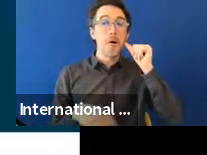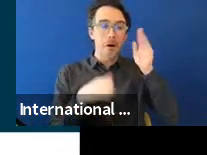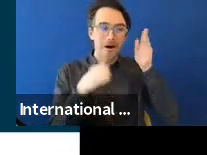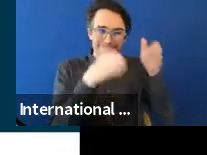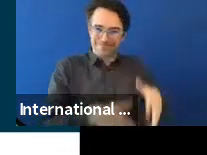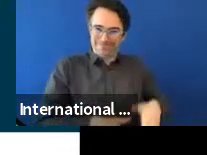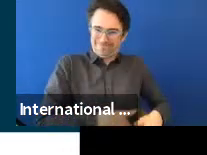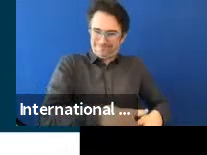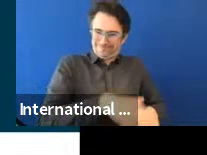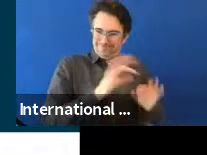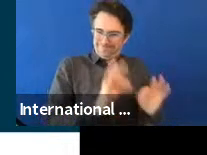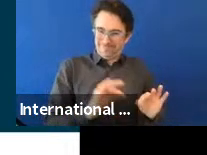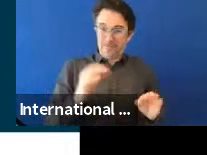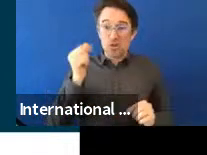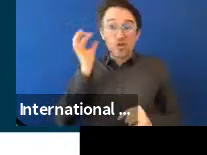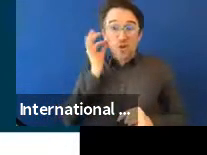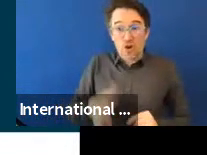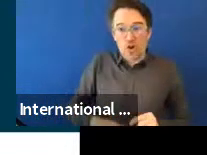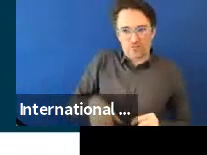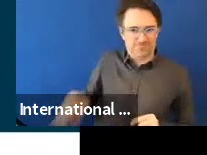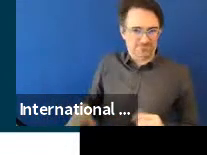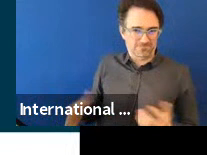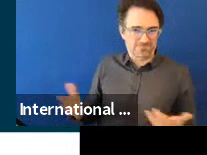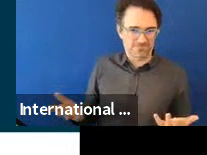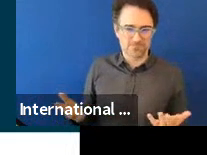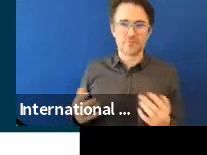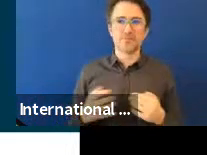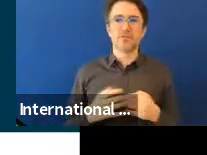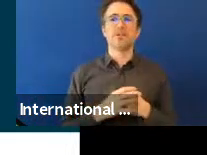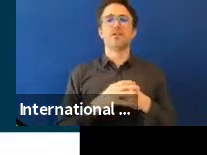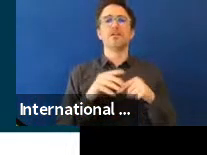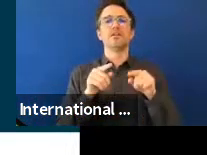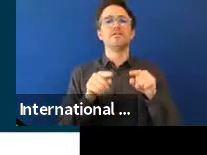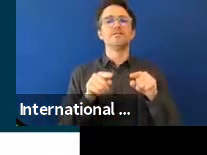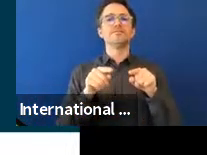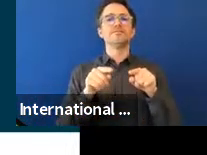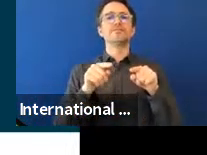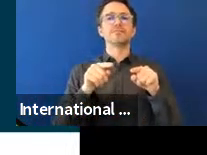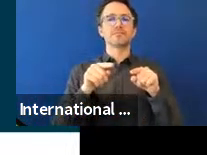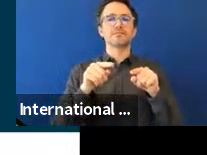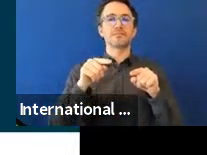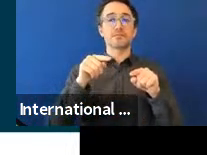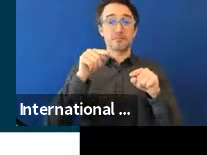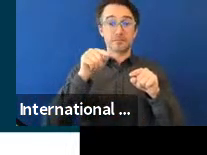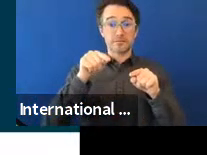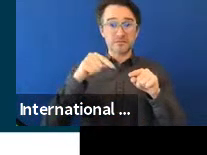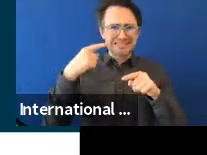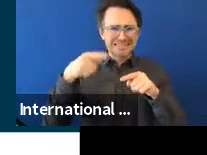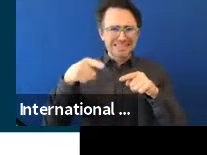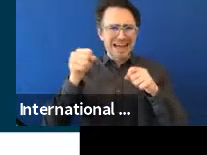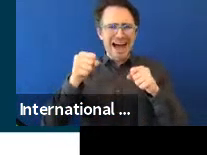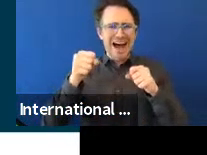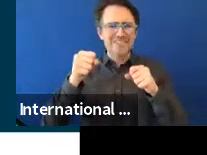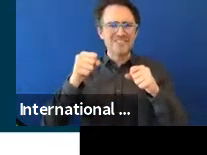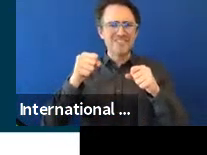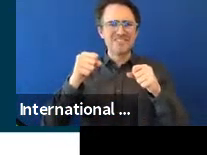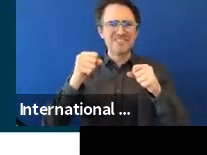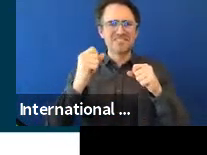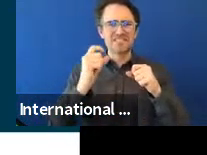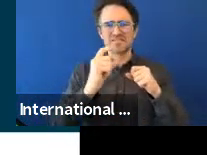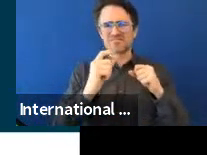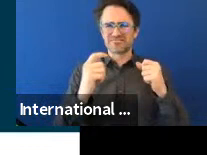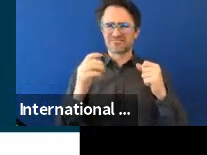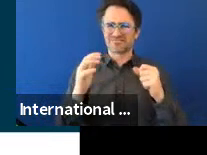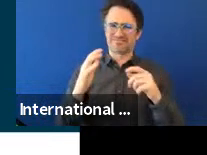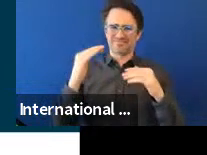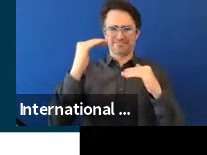103, 105, 106 male births per 100 female births. But that ratio rose from